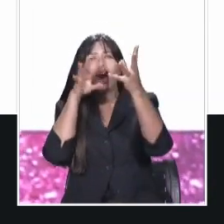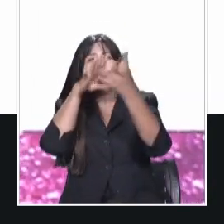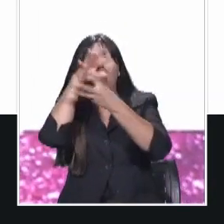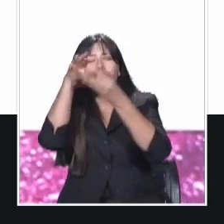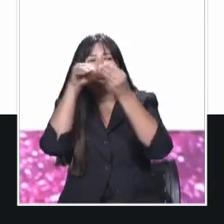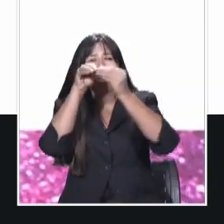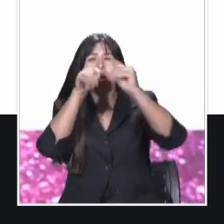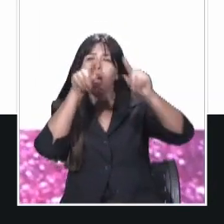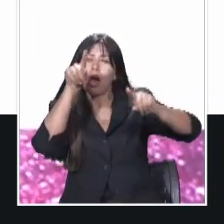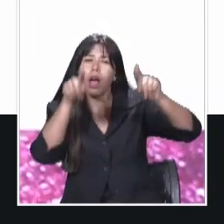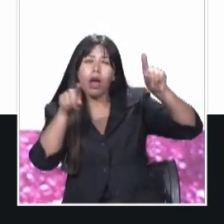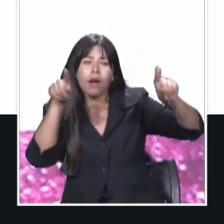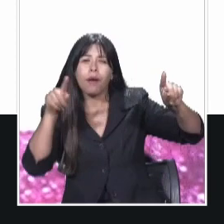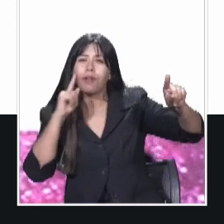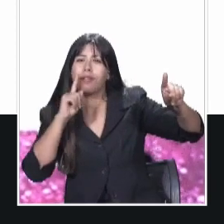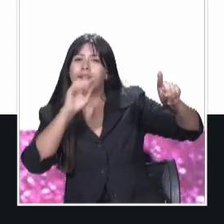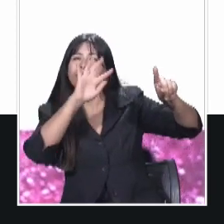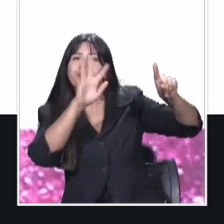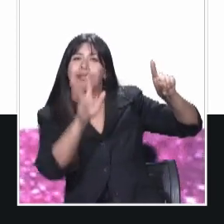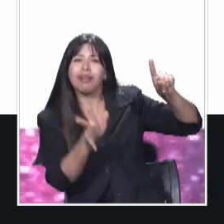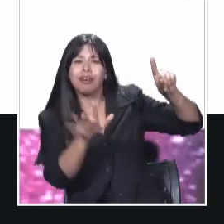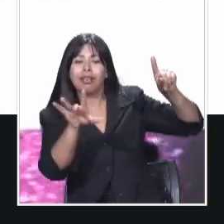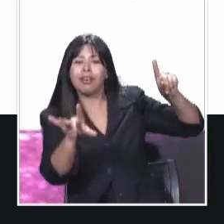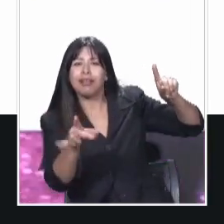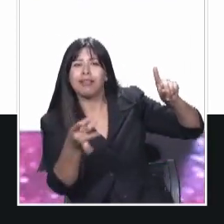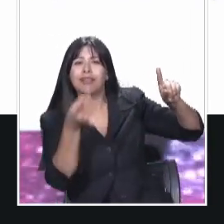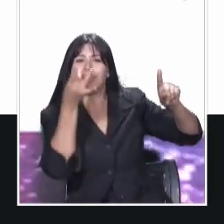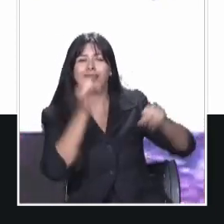you a sense of vision.